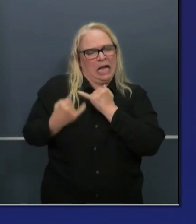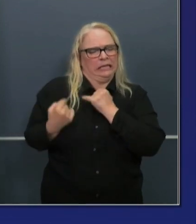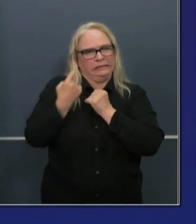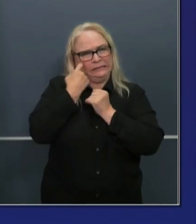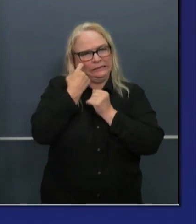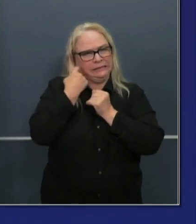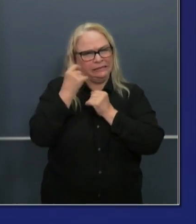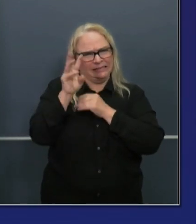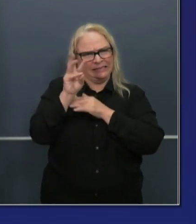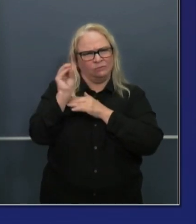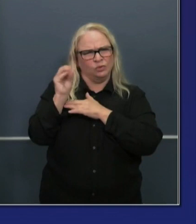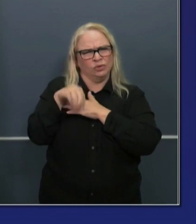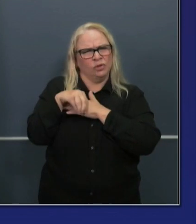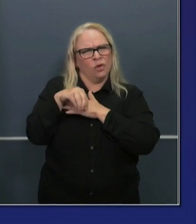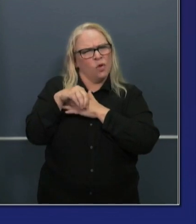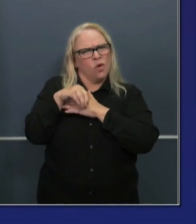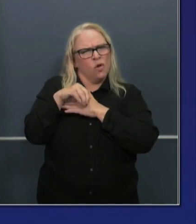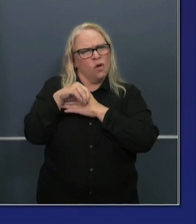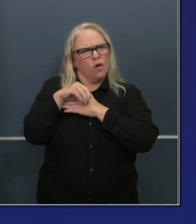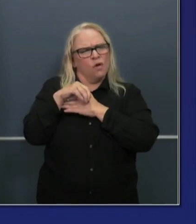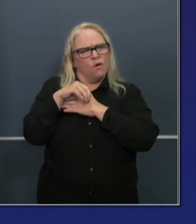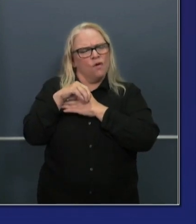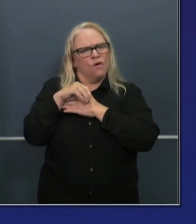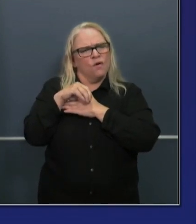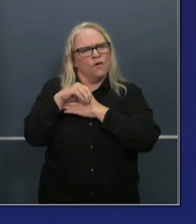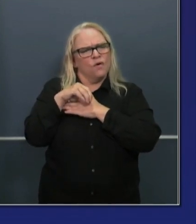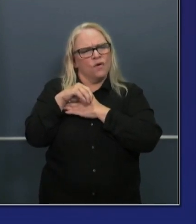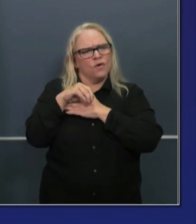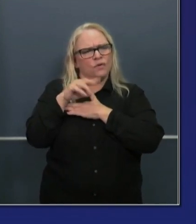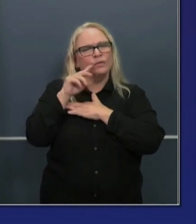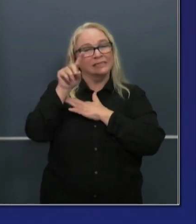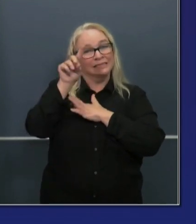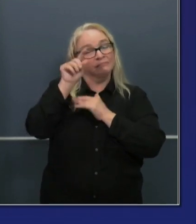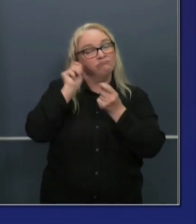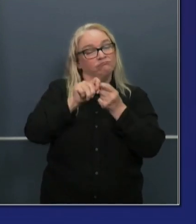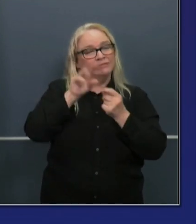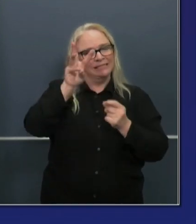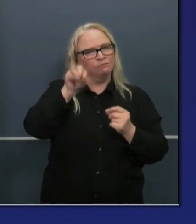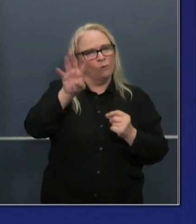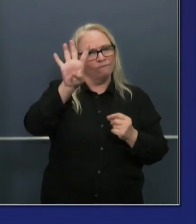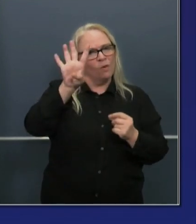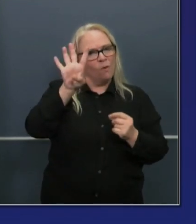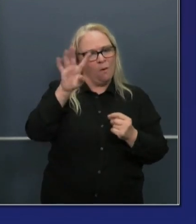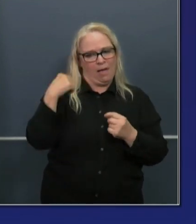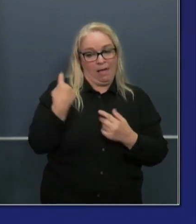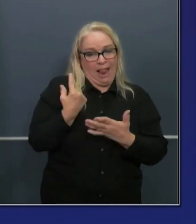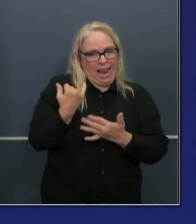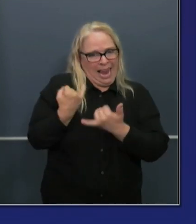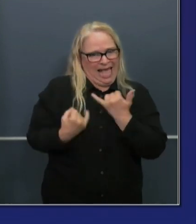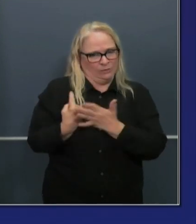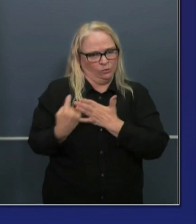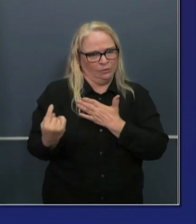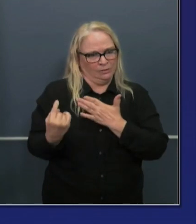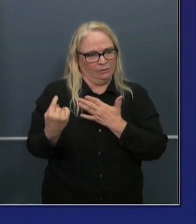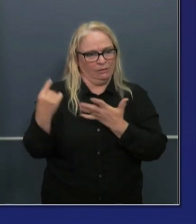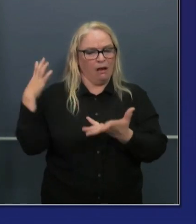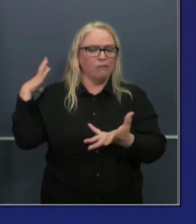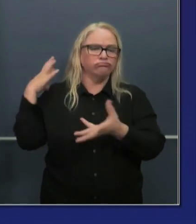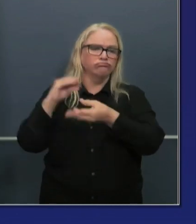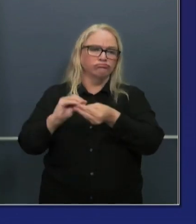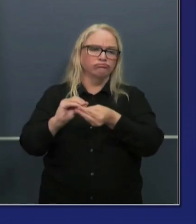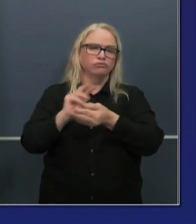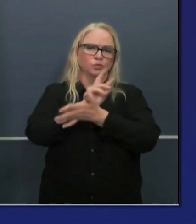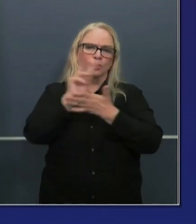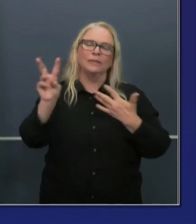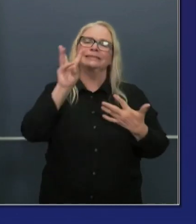being a 14-day period, masks the 6.4%, which is reflected just in the 7-day trend. So